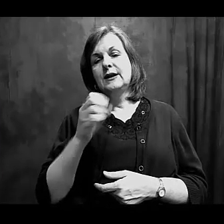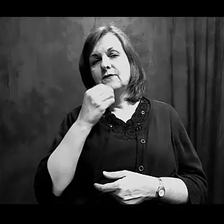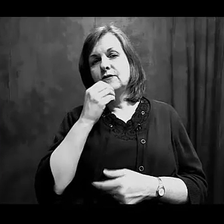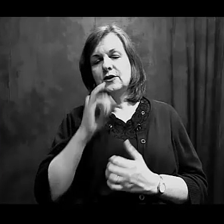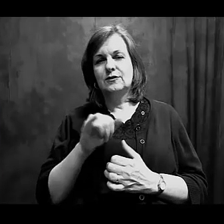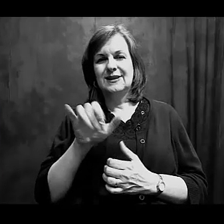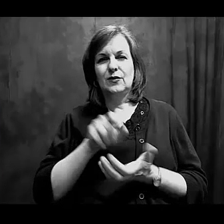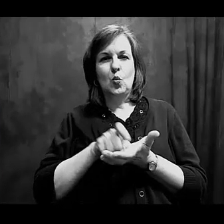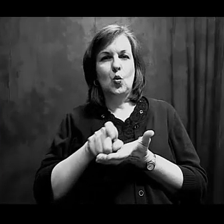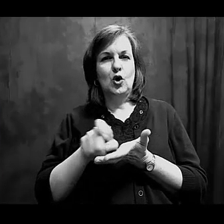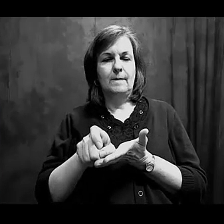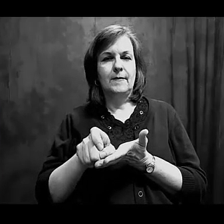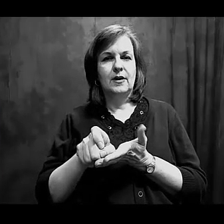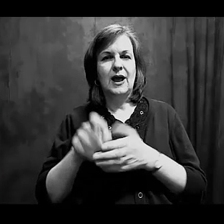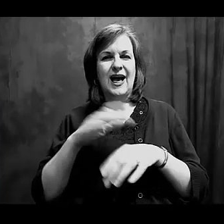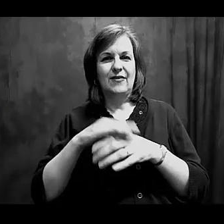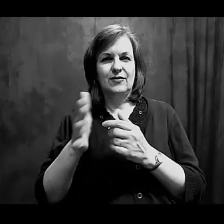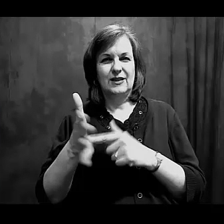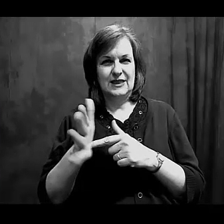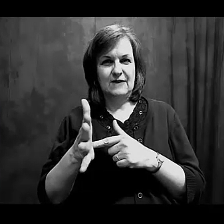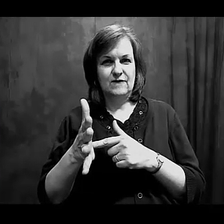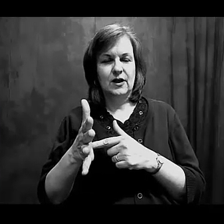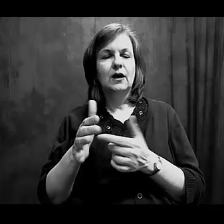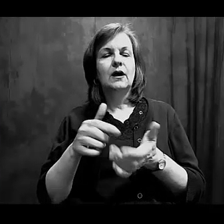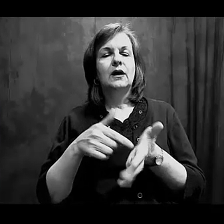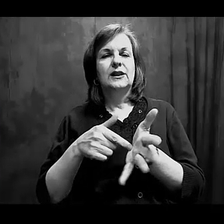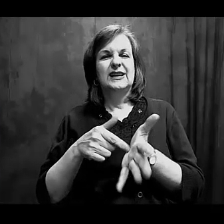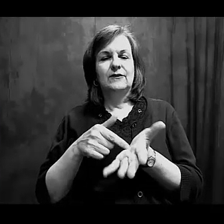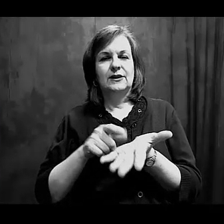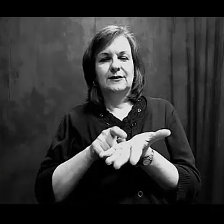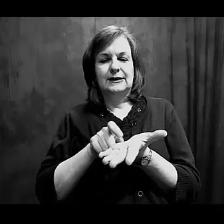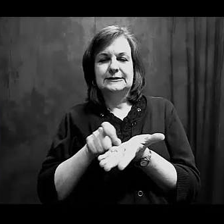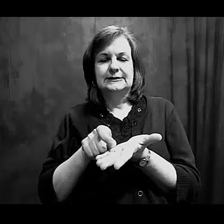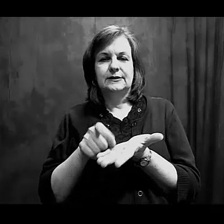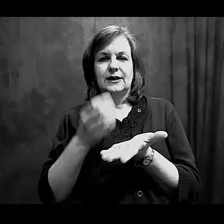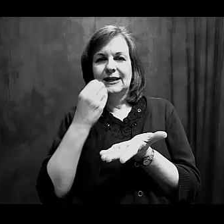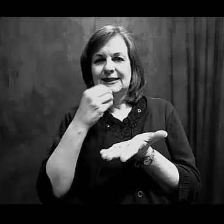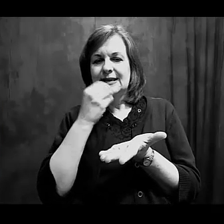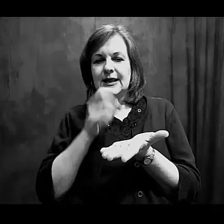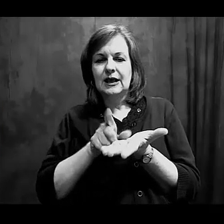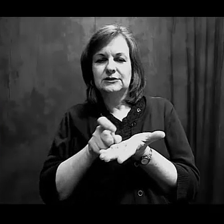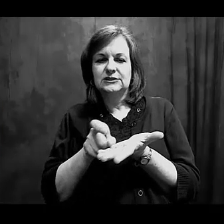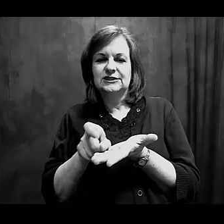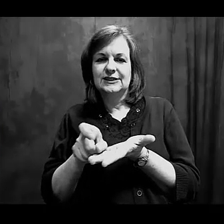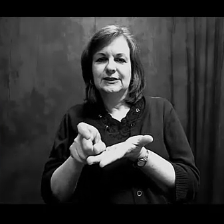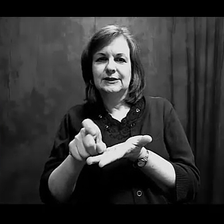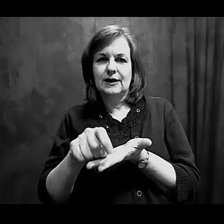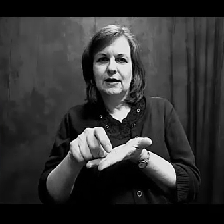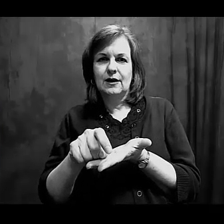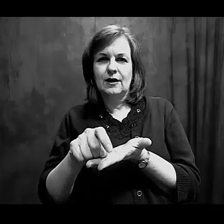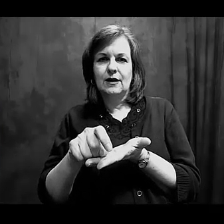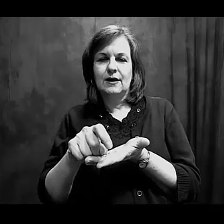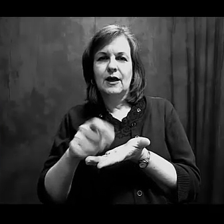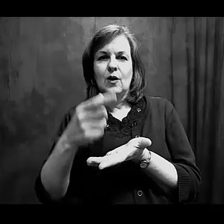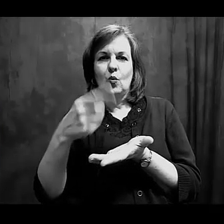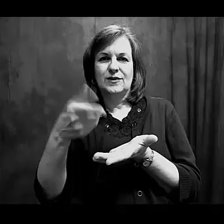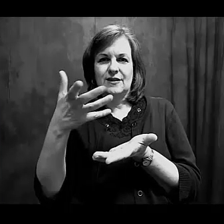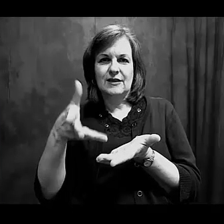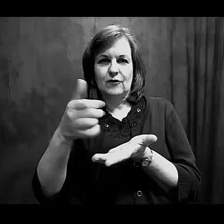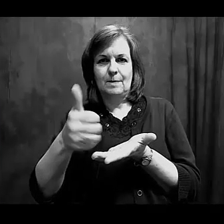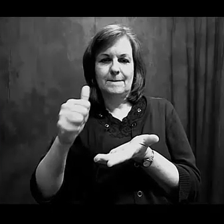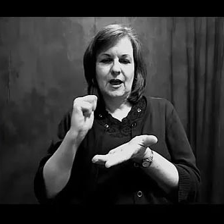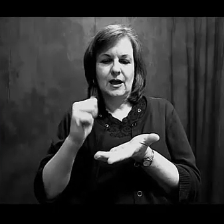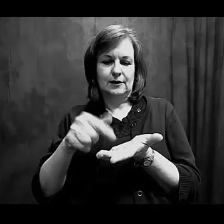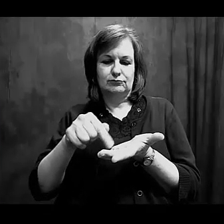worm here, he simply eats along and you see, kind of gross, I suppose, he's chewing in this direction. So as